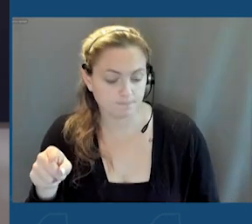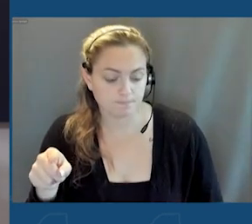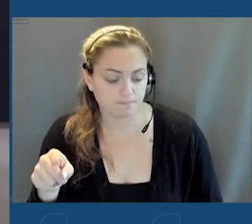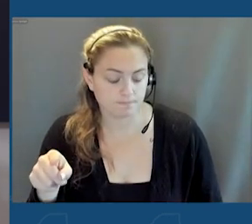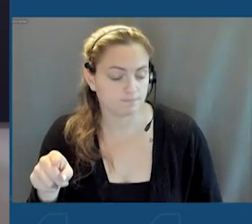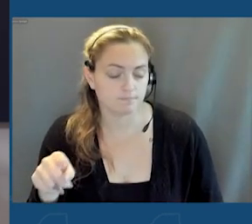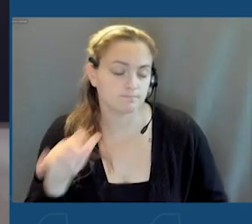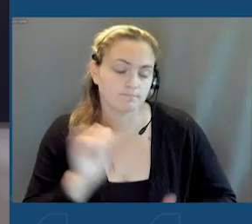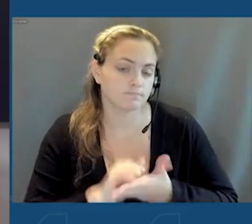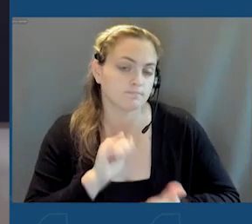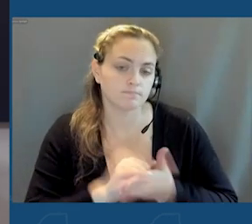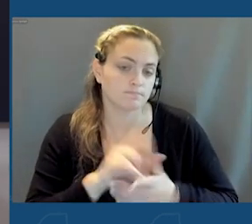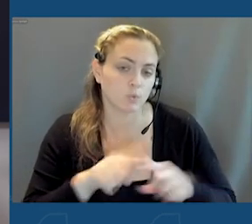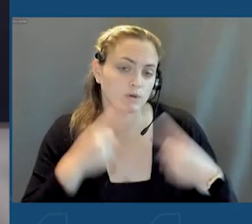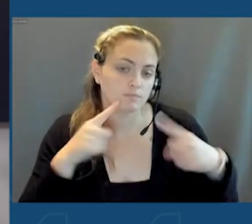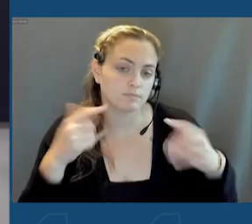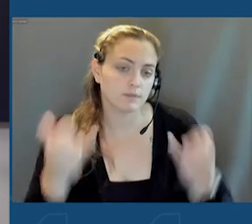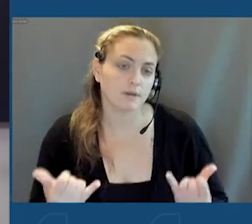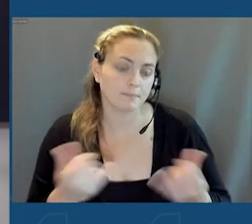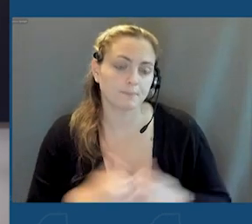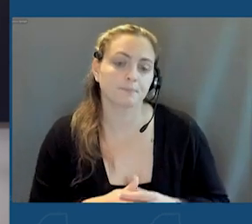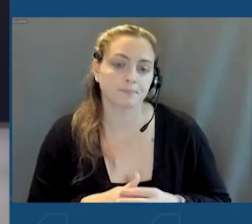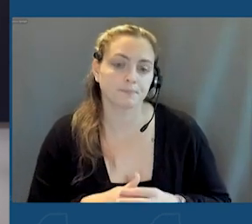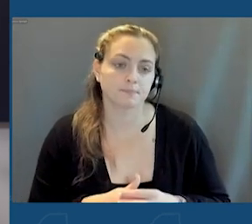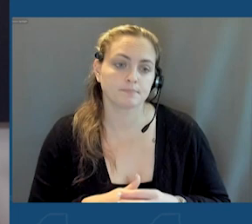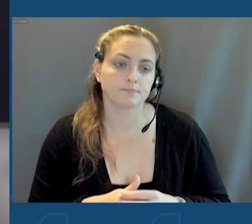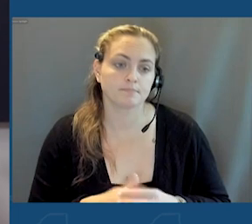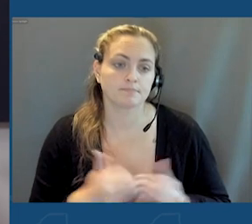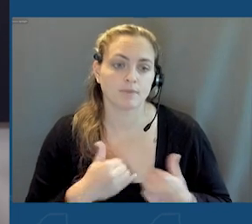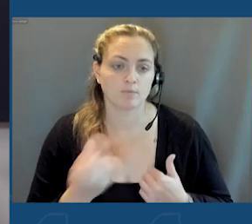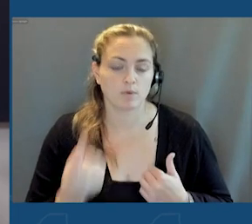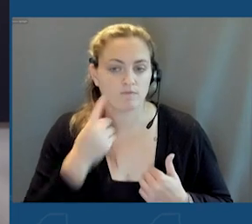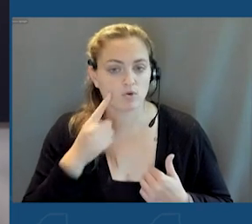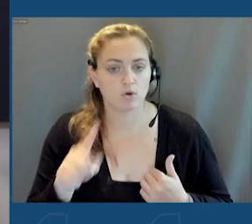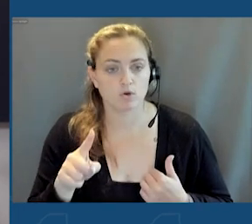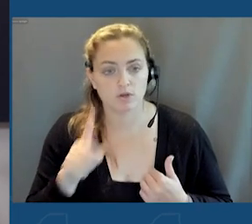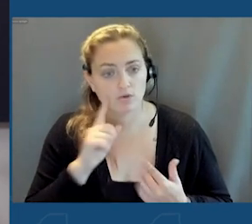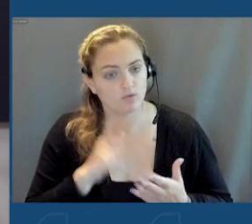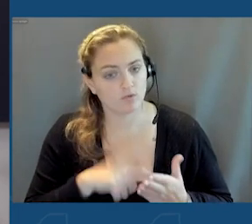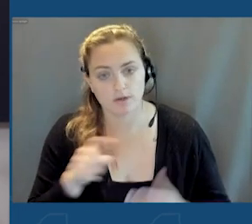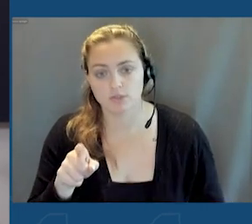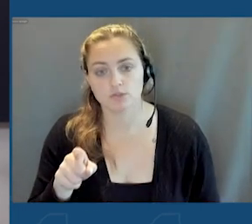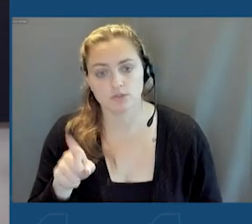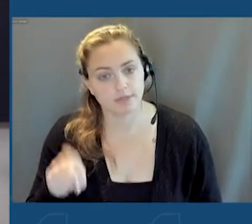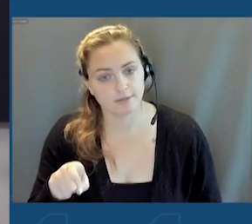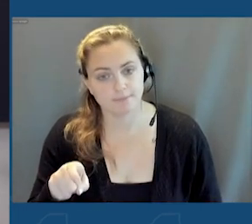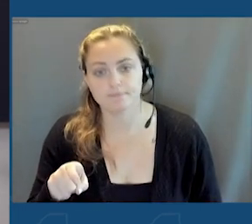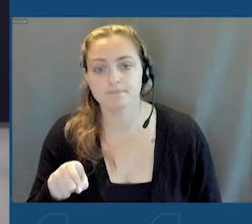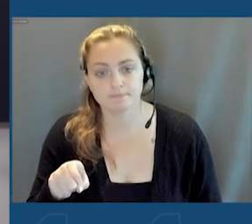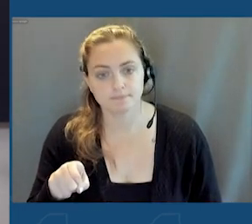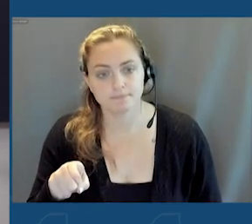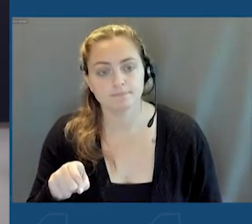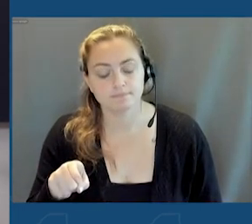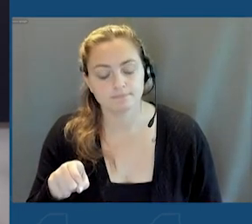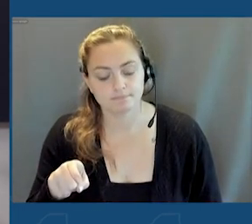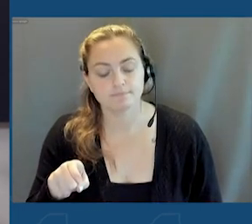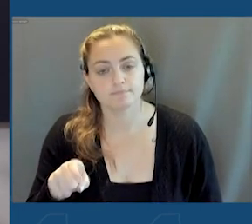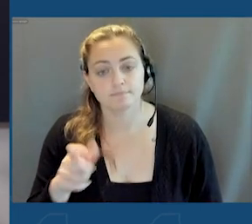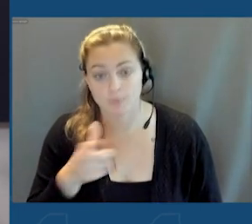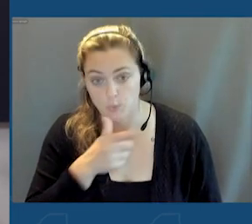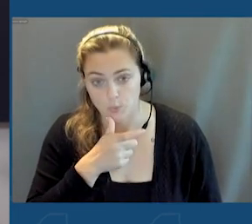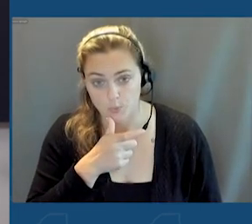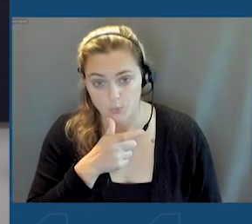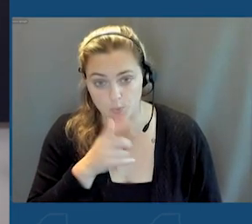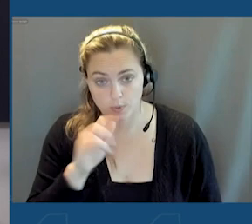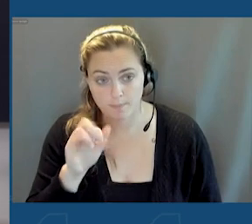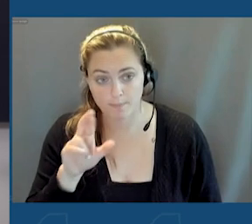be here today. And I have something for her, and I have to recognize her. And that is none other than Miss